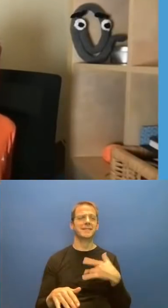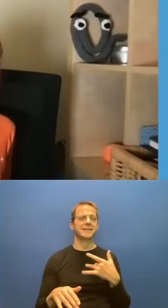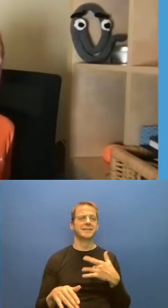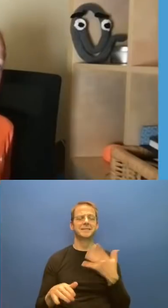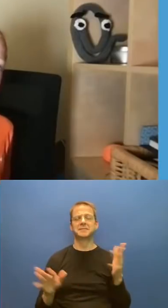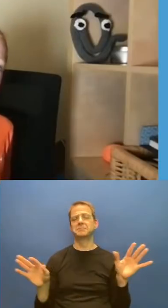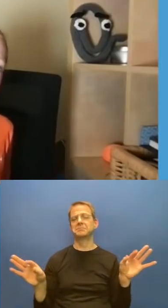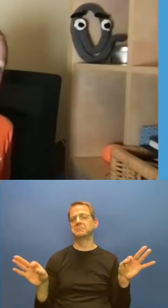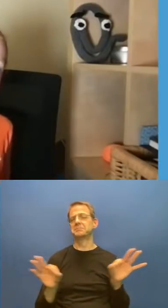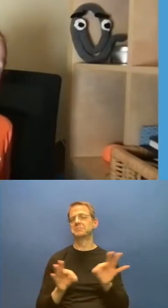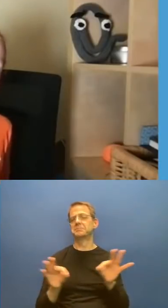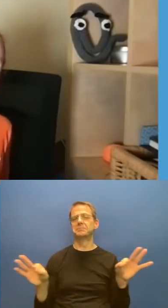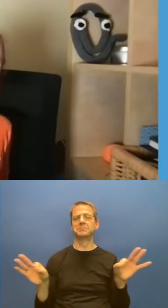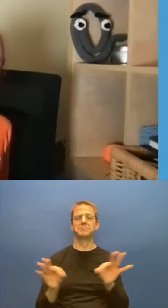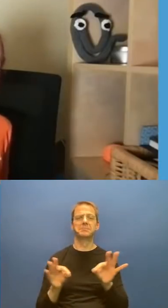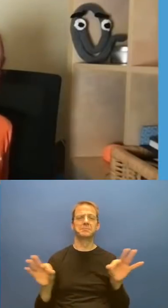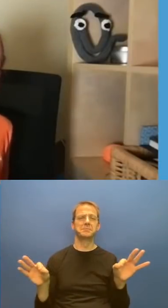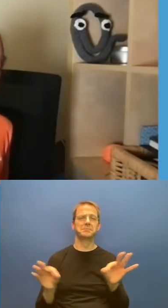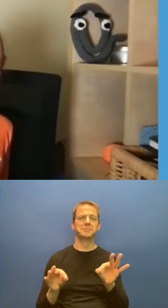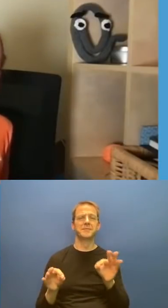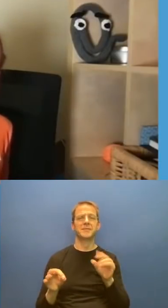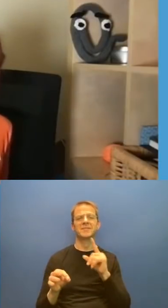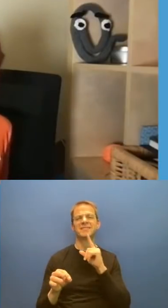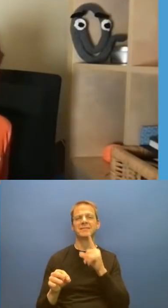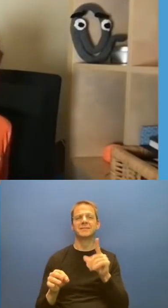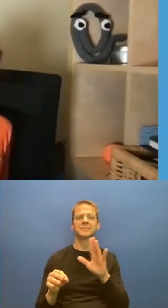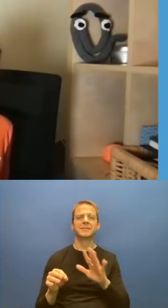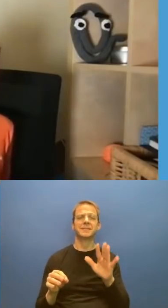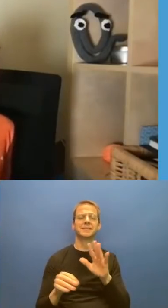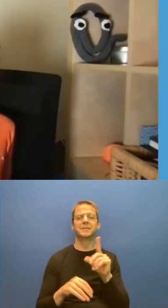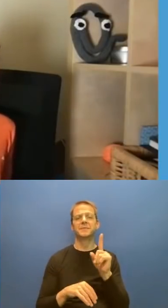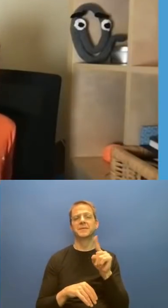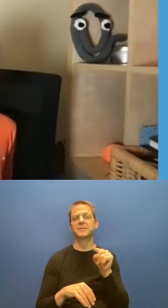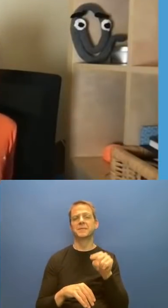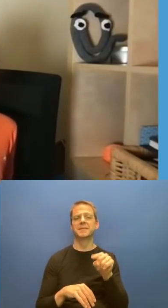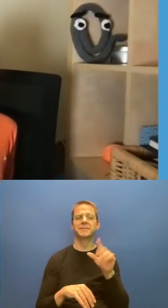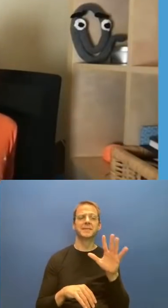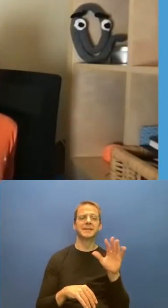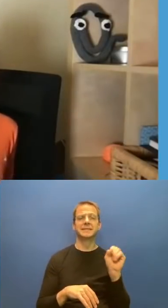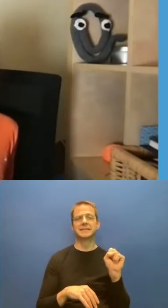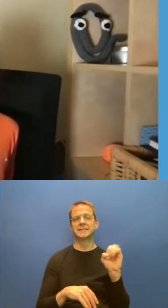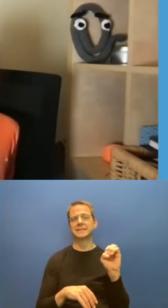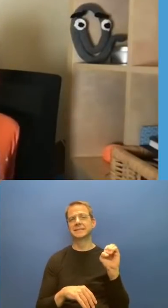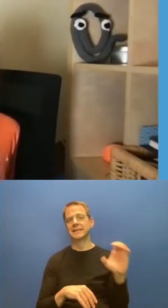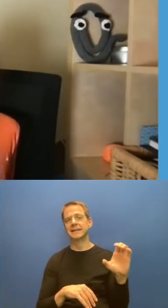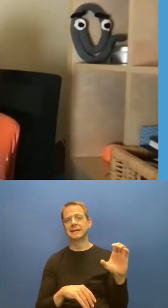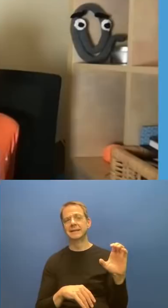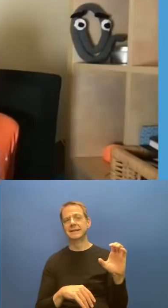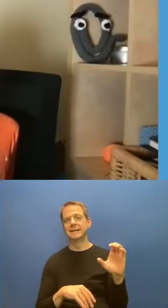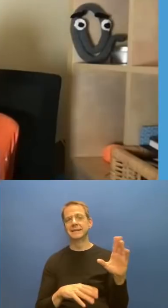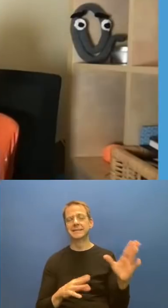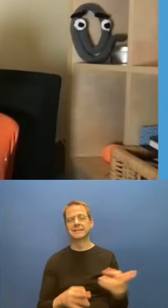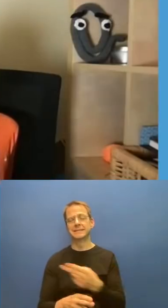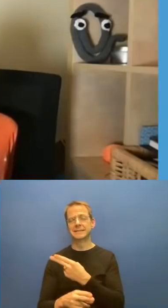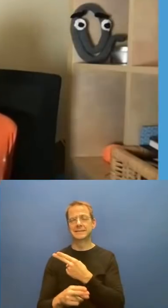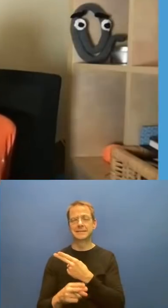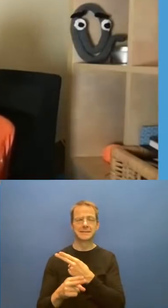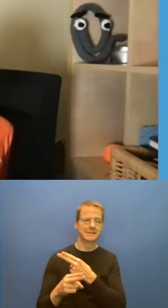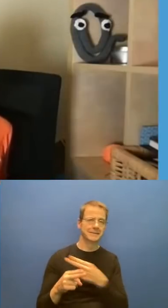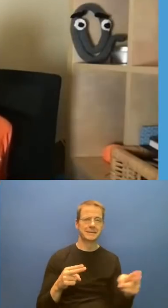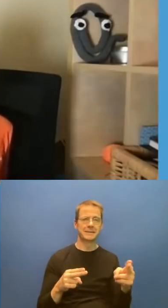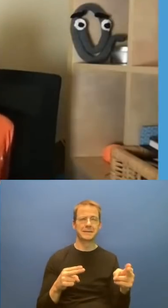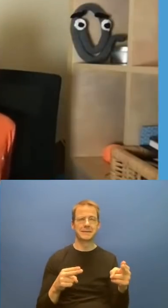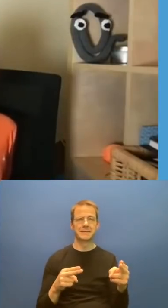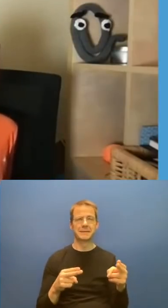short. What was the place like where you went for it? It was busy, but there's like barely a line though.